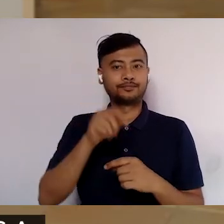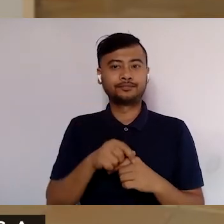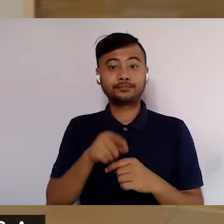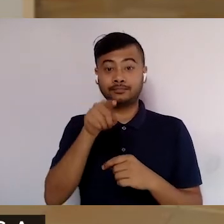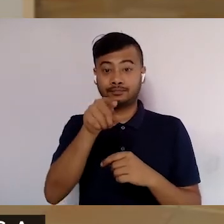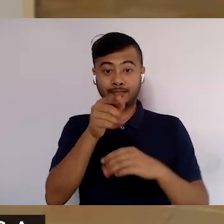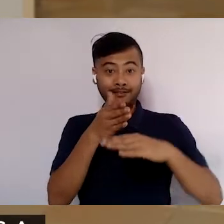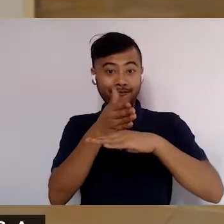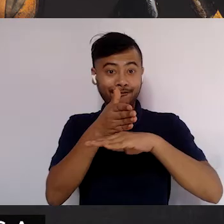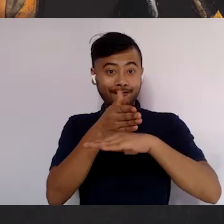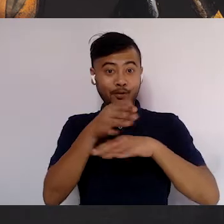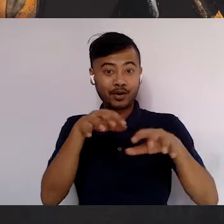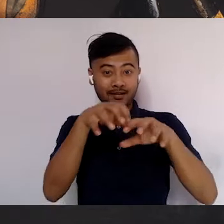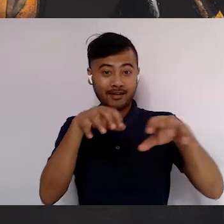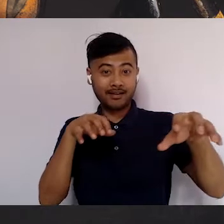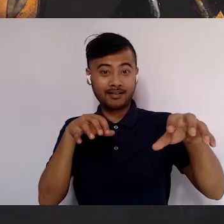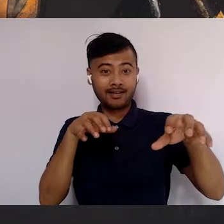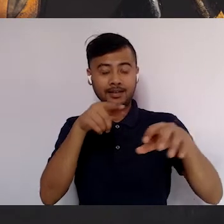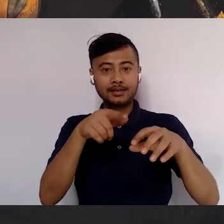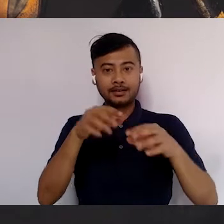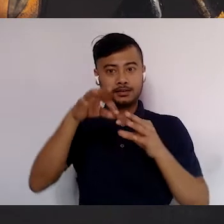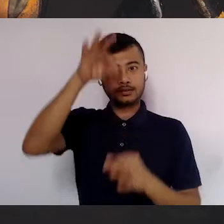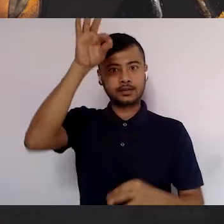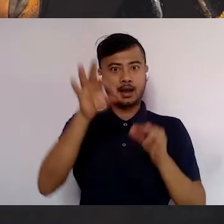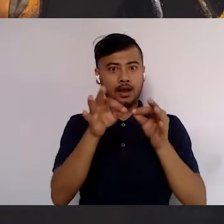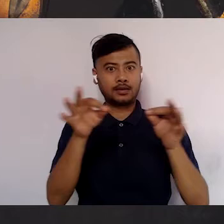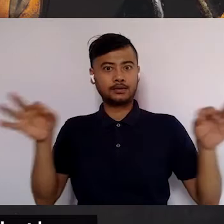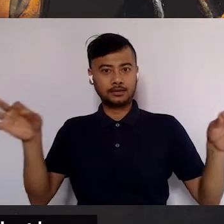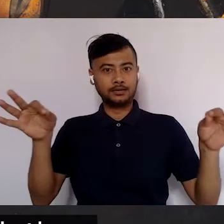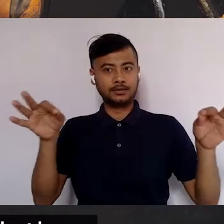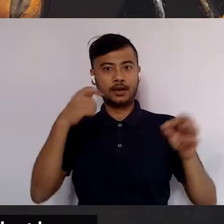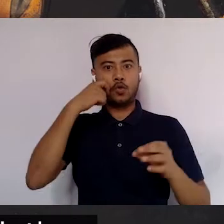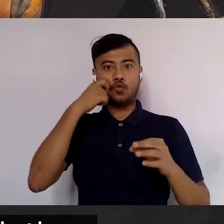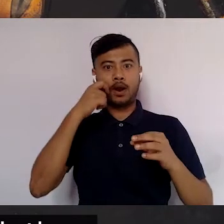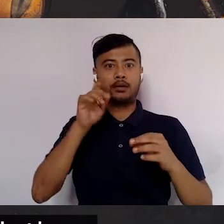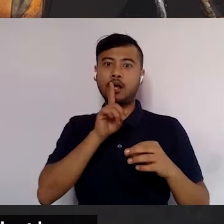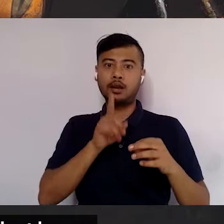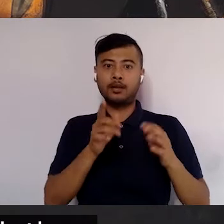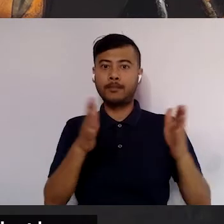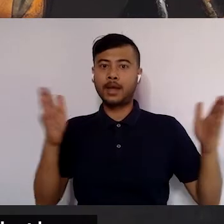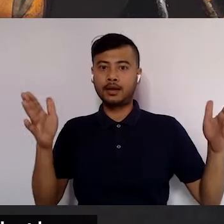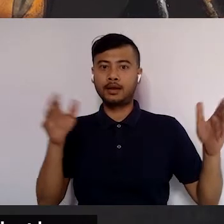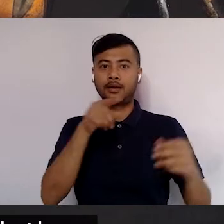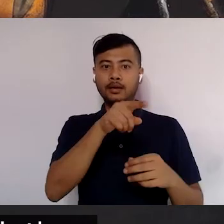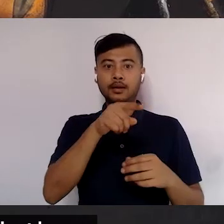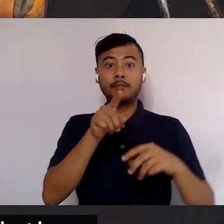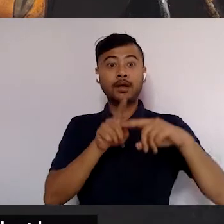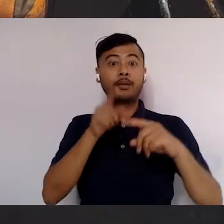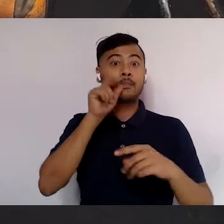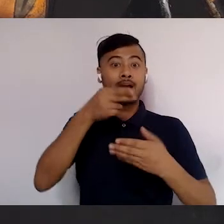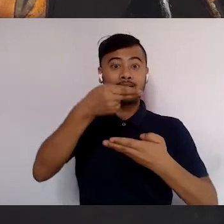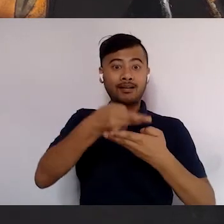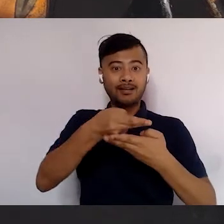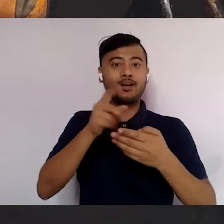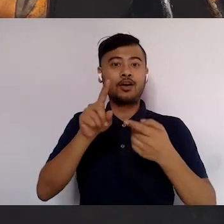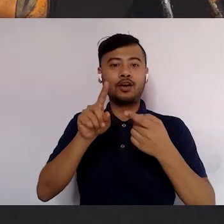popular objects in the V&A. It's an almost life-size painted wooden tiger mauling the prostrate figure of a man in European clothes